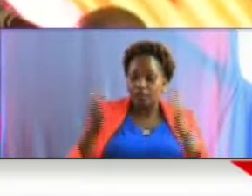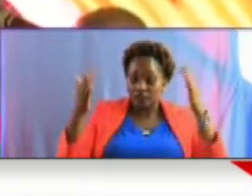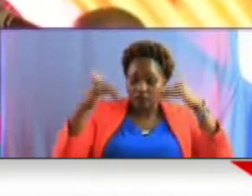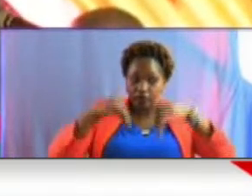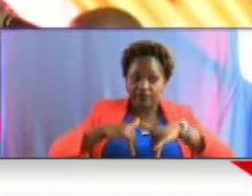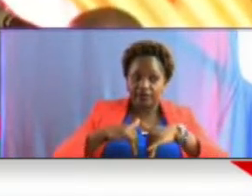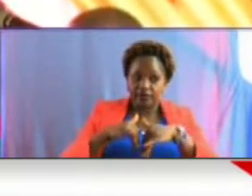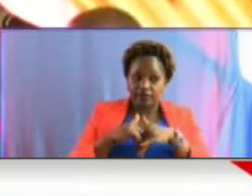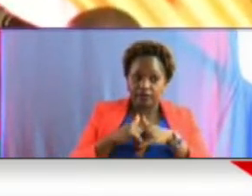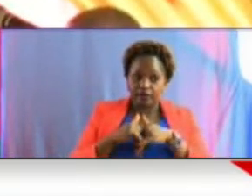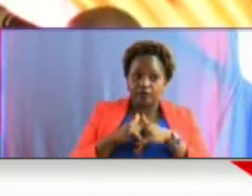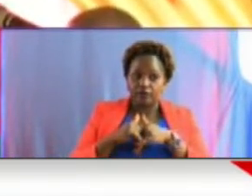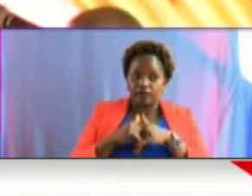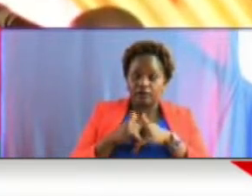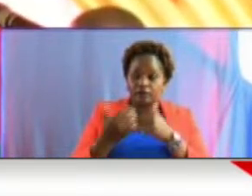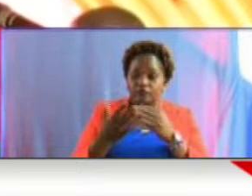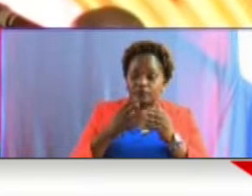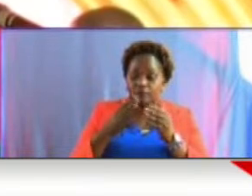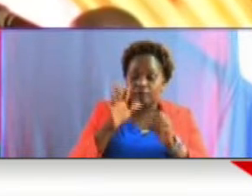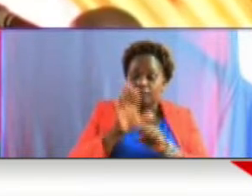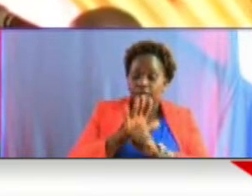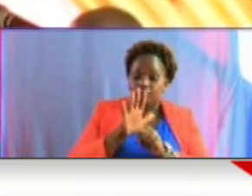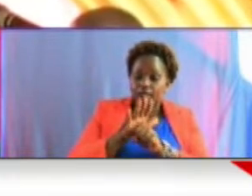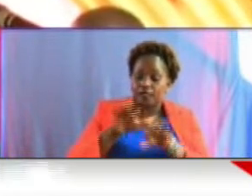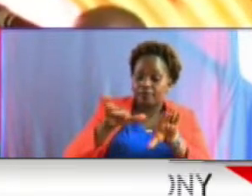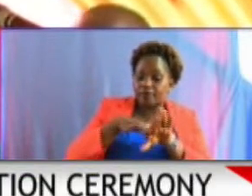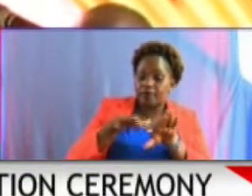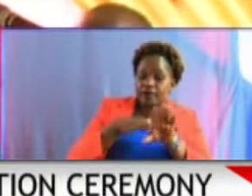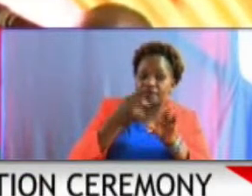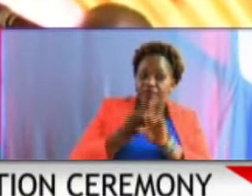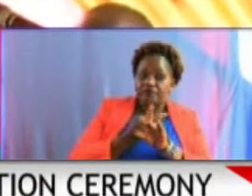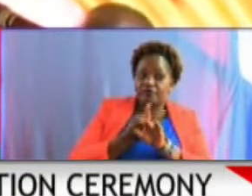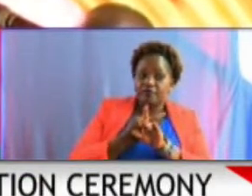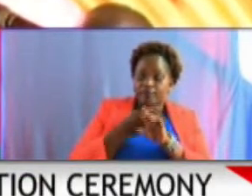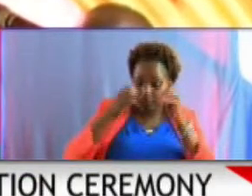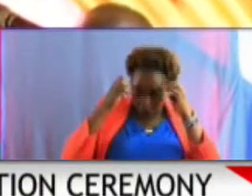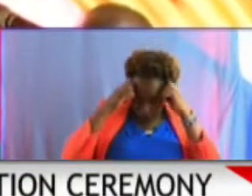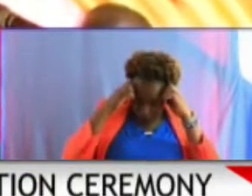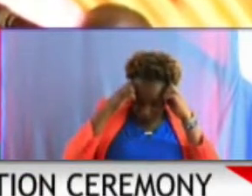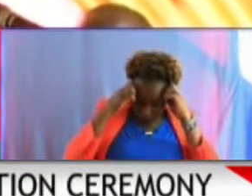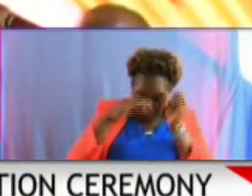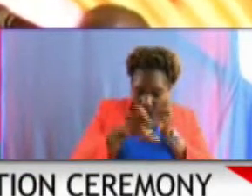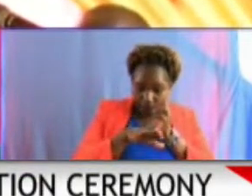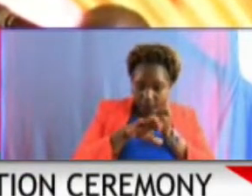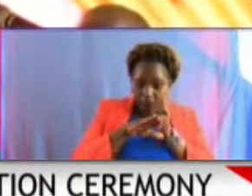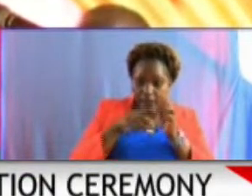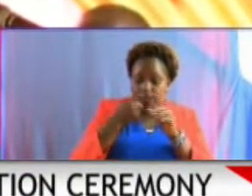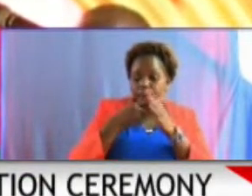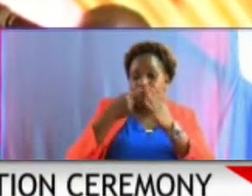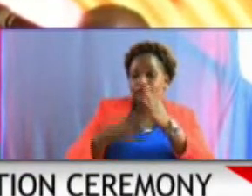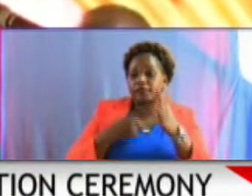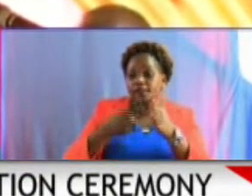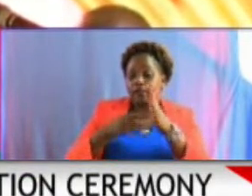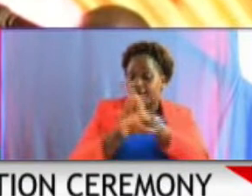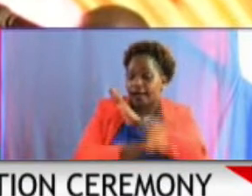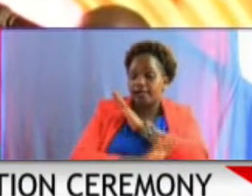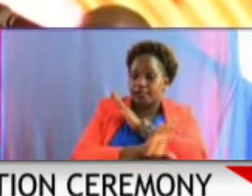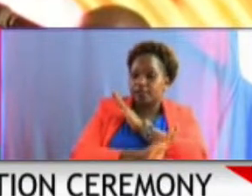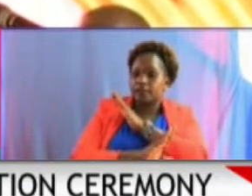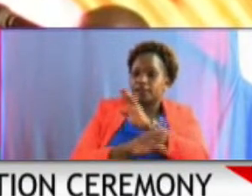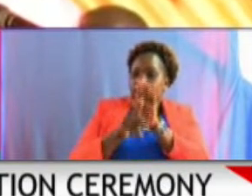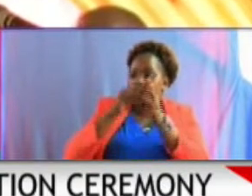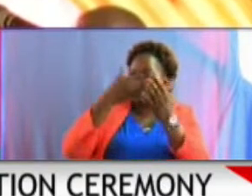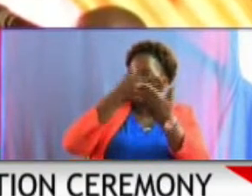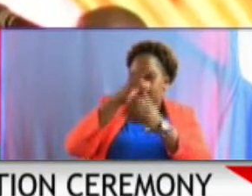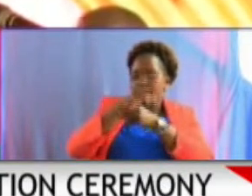conference attracted many participants from the academia and industry across the country and other